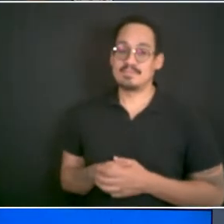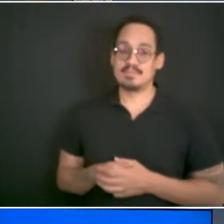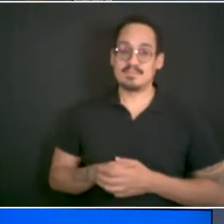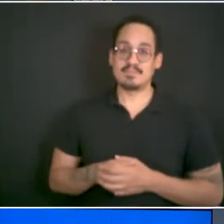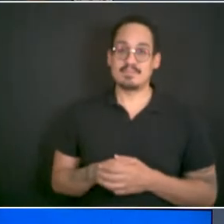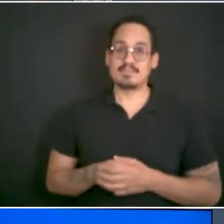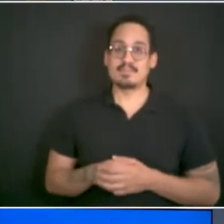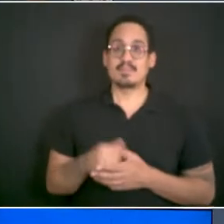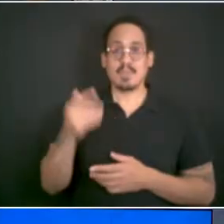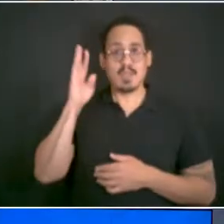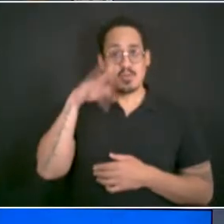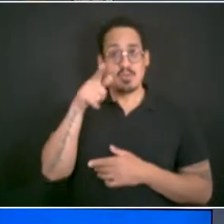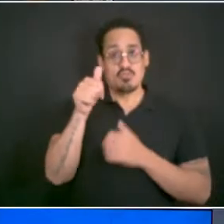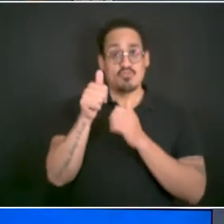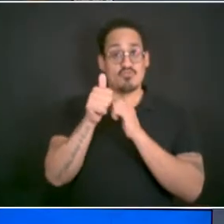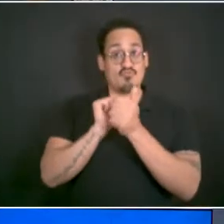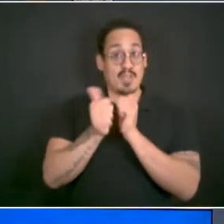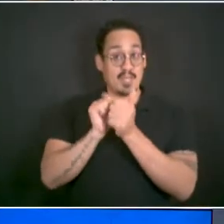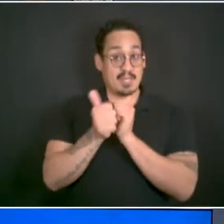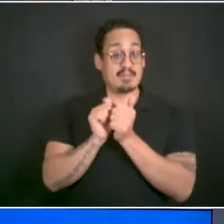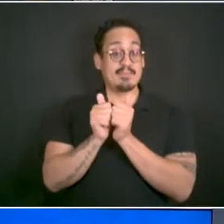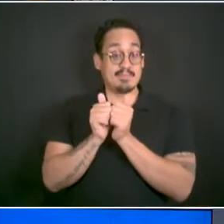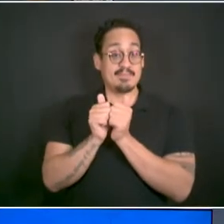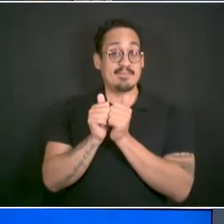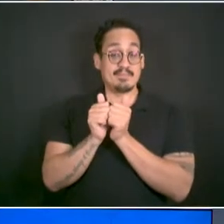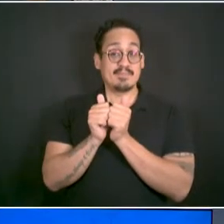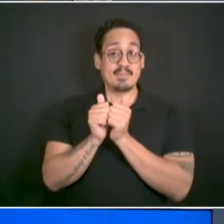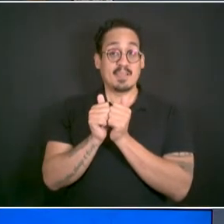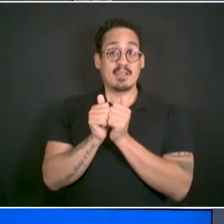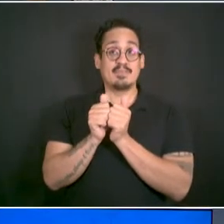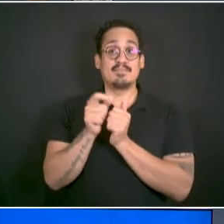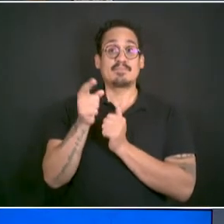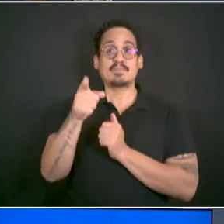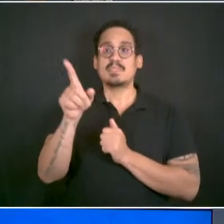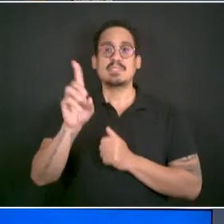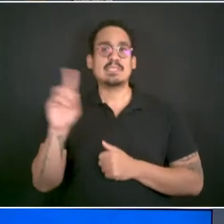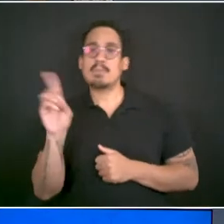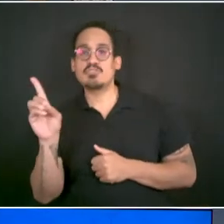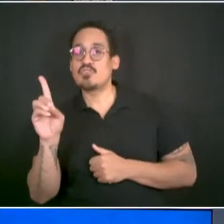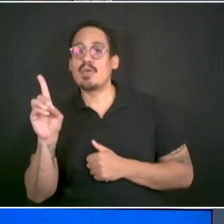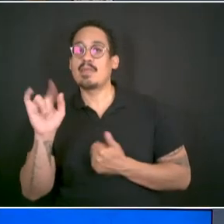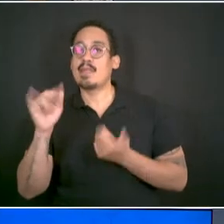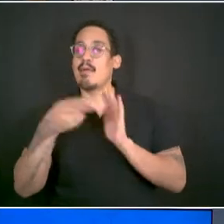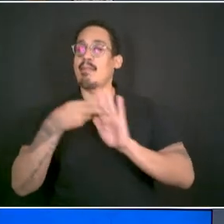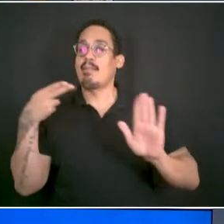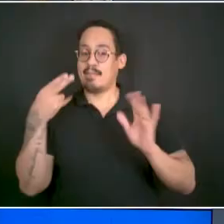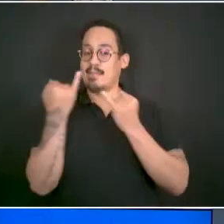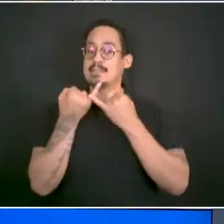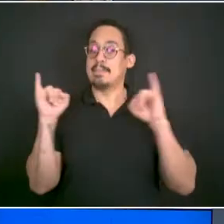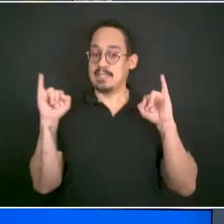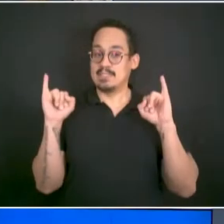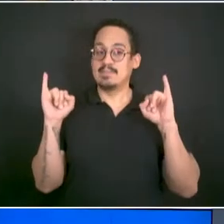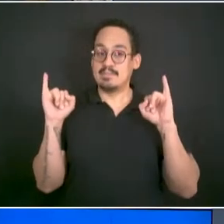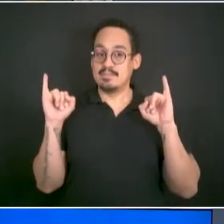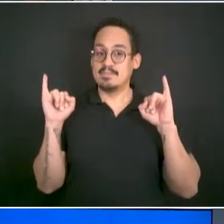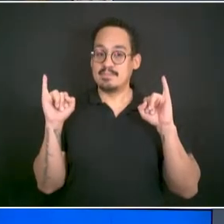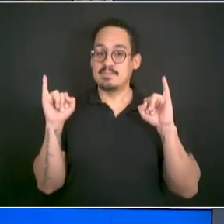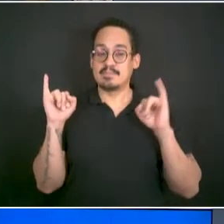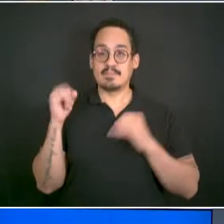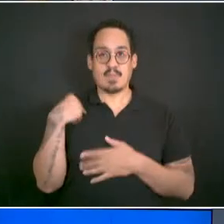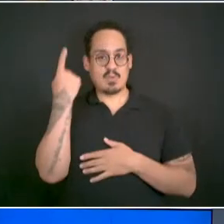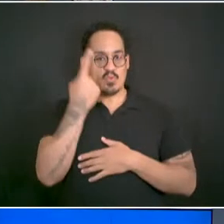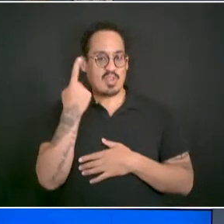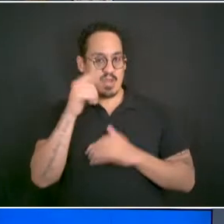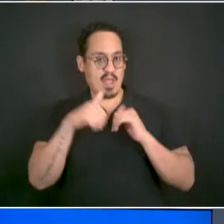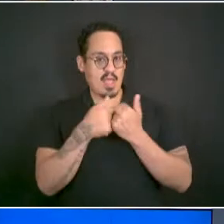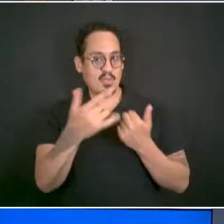in November on an independent line called Stop Anti-Semitism. And I wonder how you feel about one of